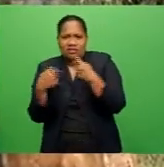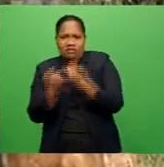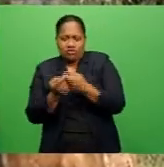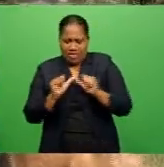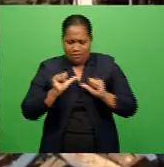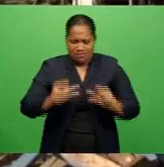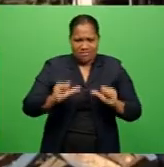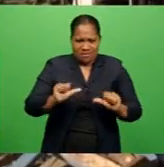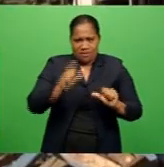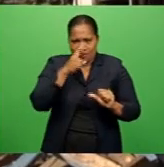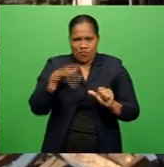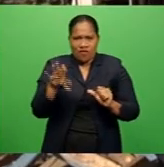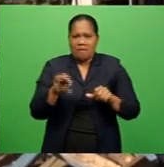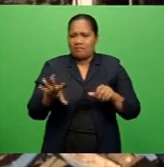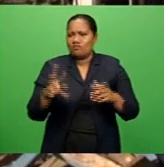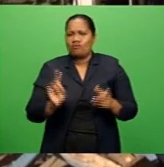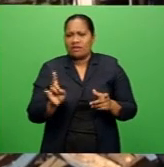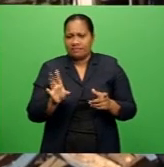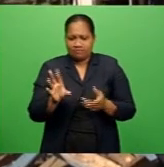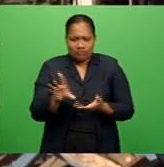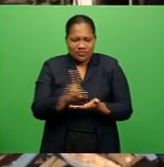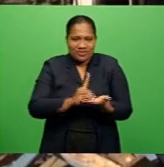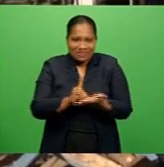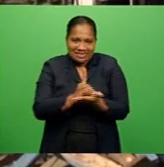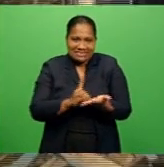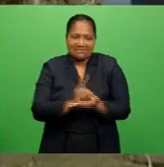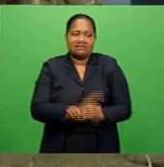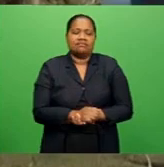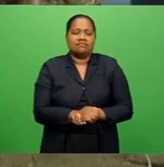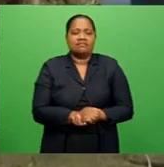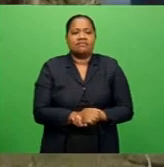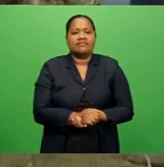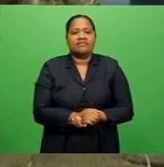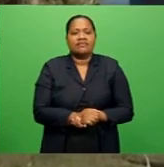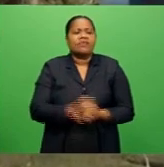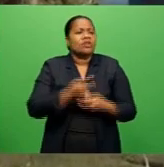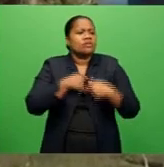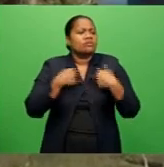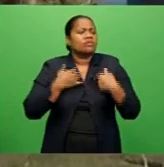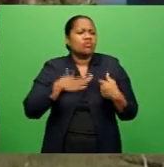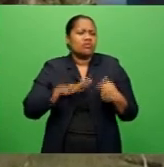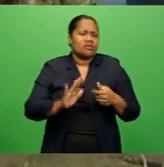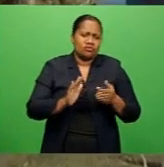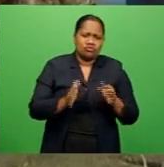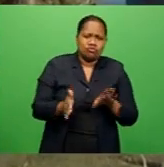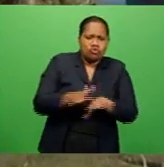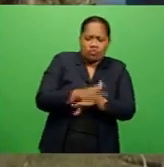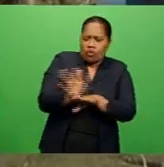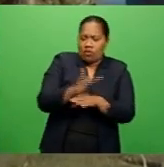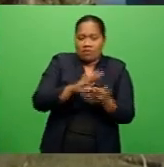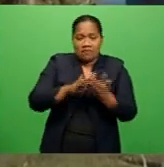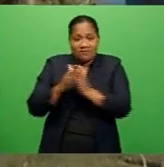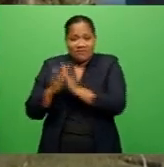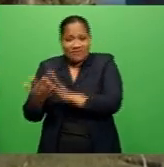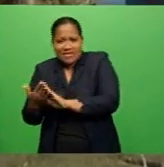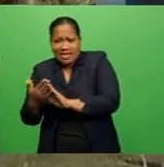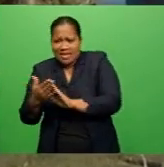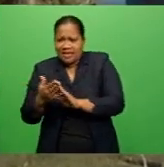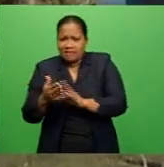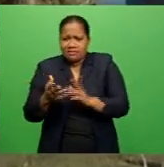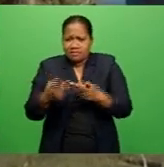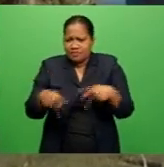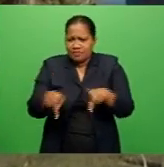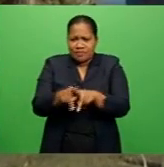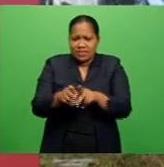and typhoid after TC Yasa. We want to cover all the communities on a level that are likely to be affected,